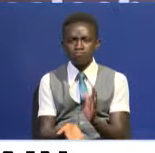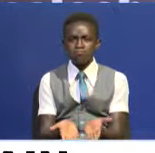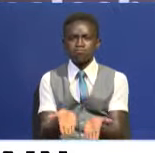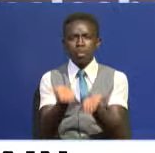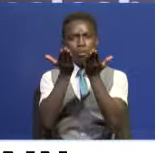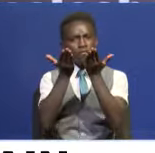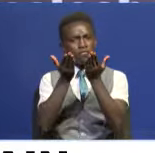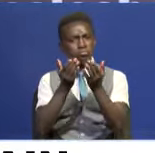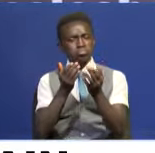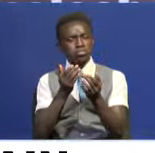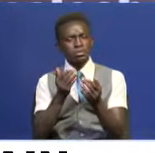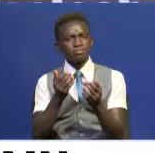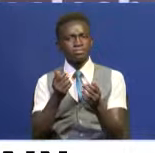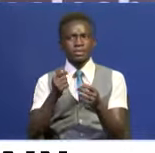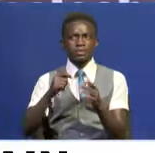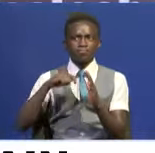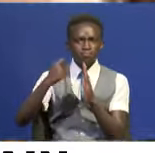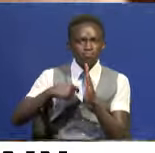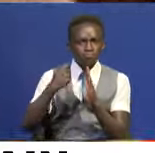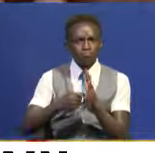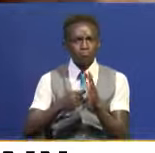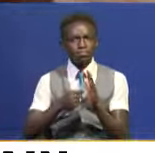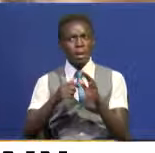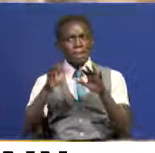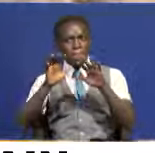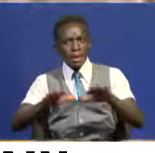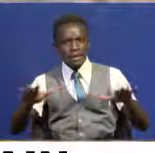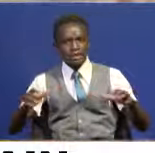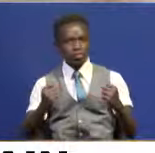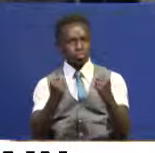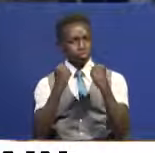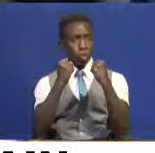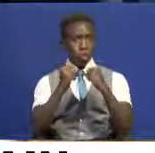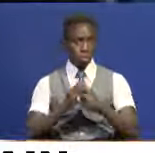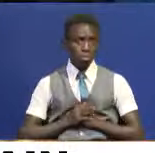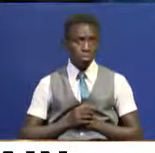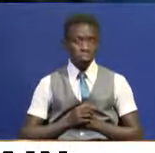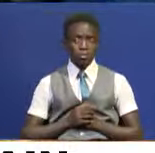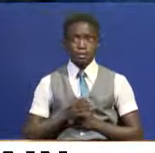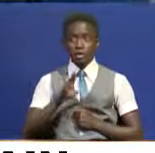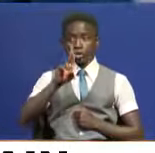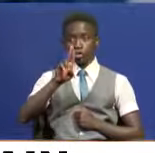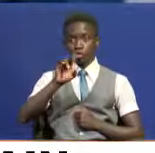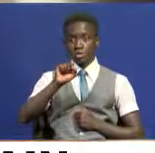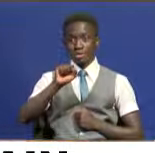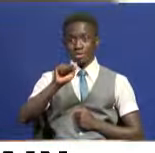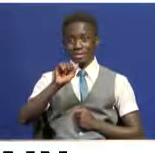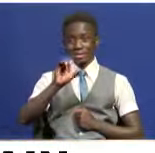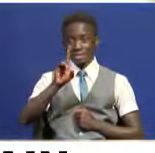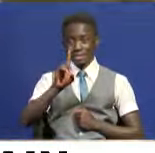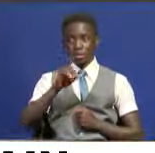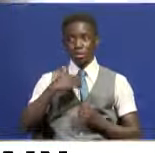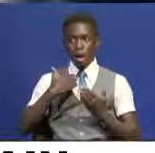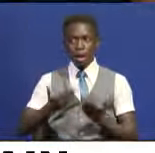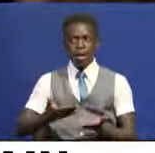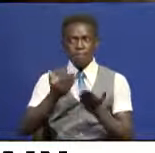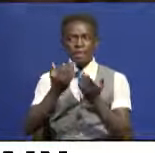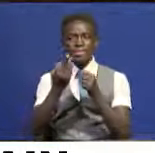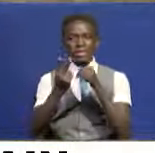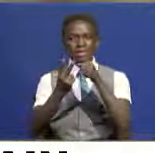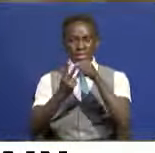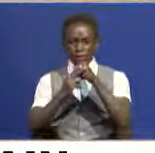aggregation, market system strengthening and development. USAID says it is targeting to roll out a 37 billion shillings co-investment